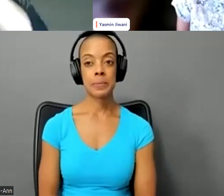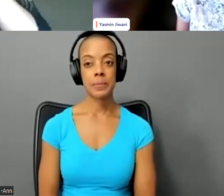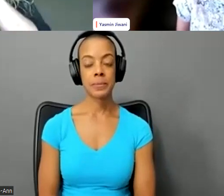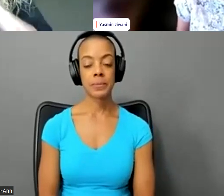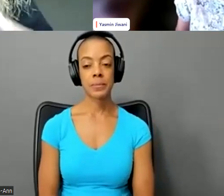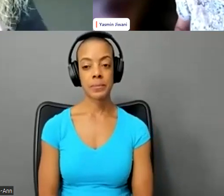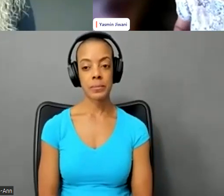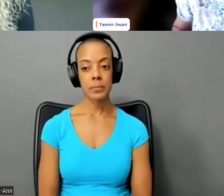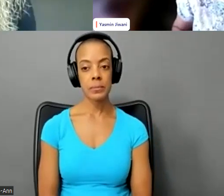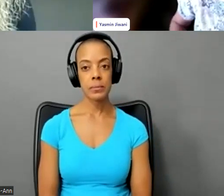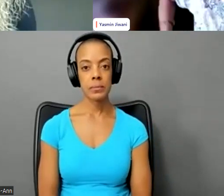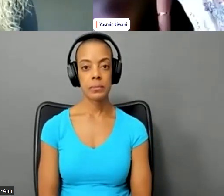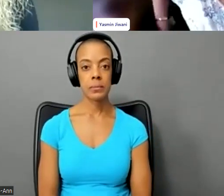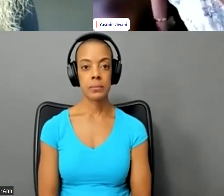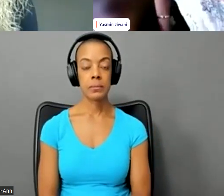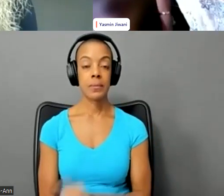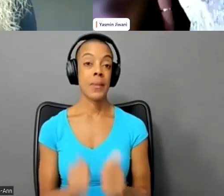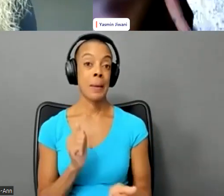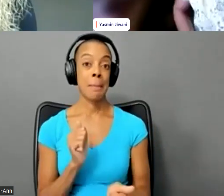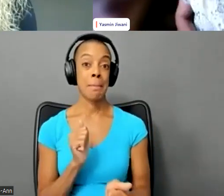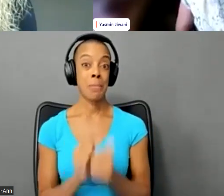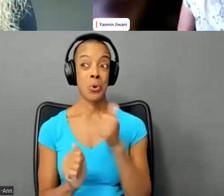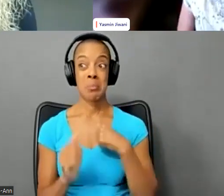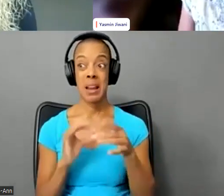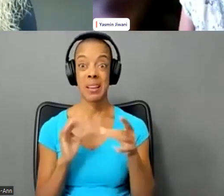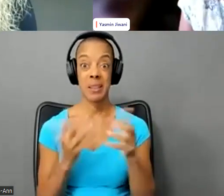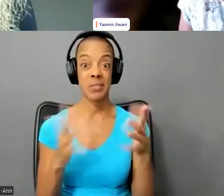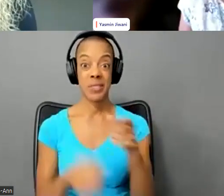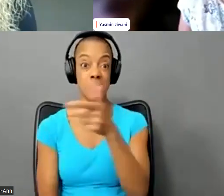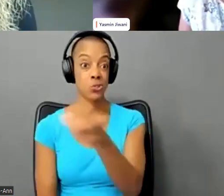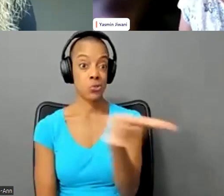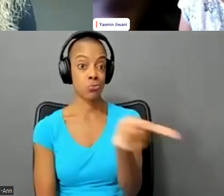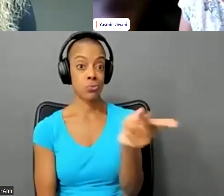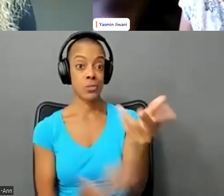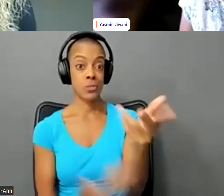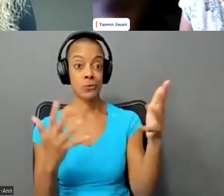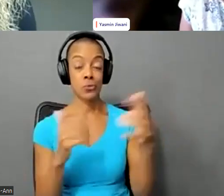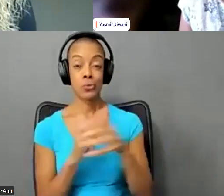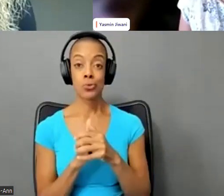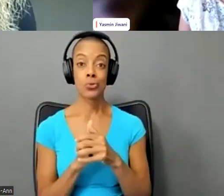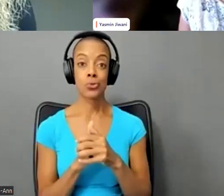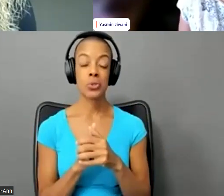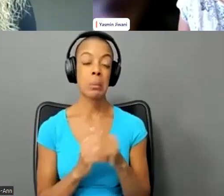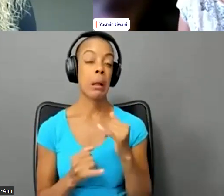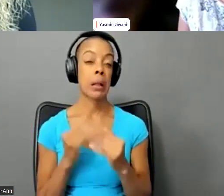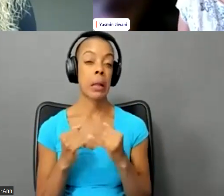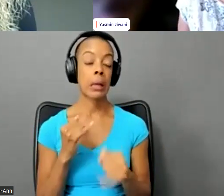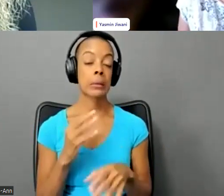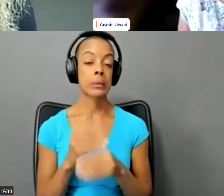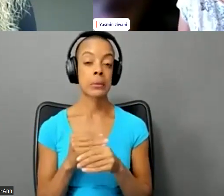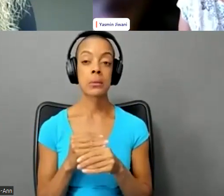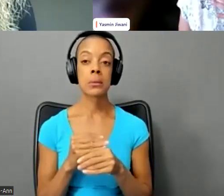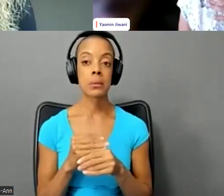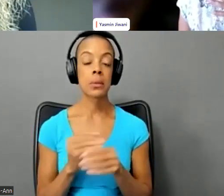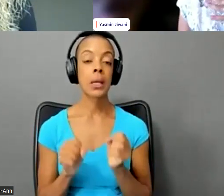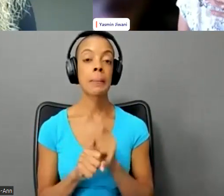I think much of what I would have said is already been said. So what I'd like to end up with is just making sure that one